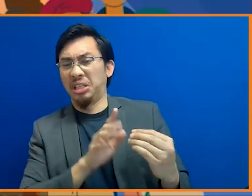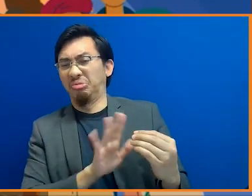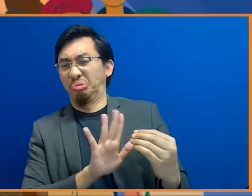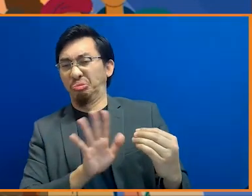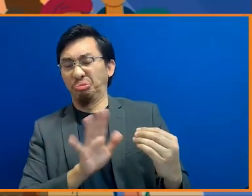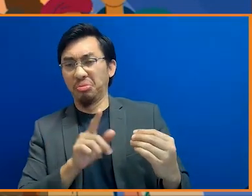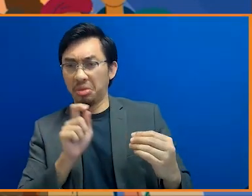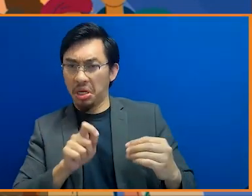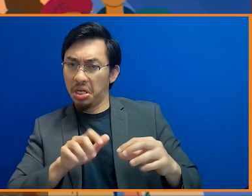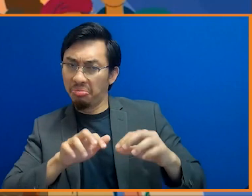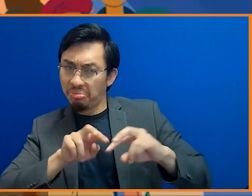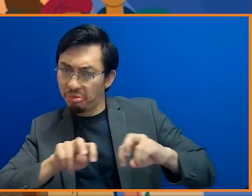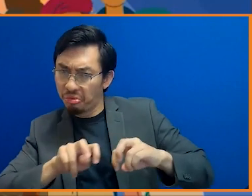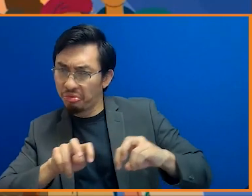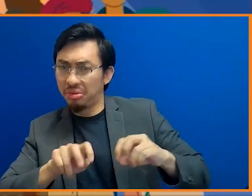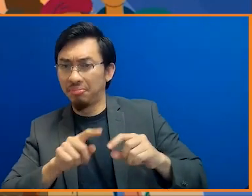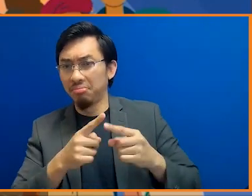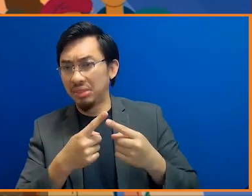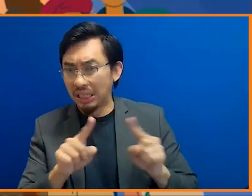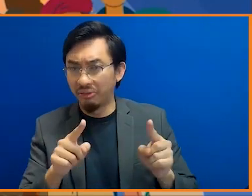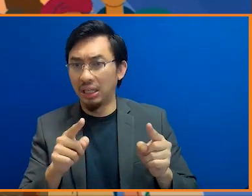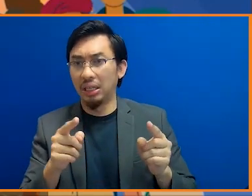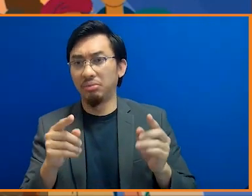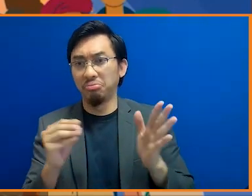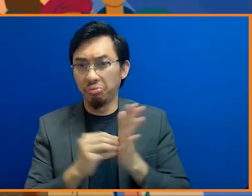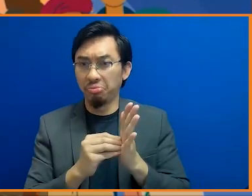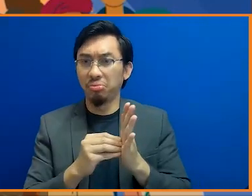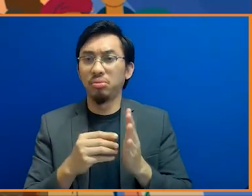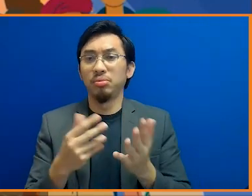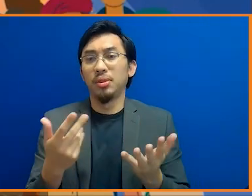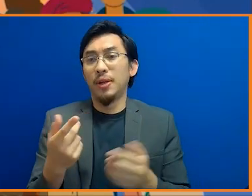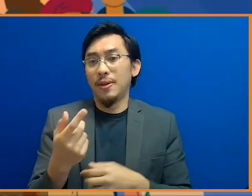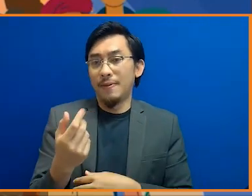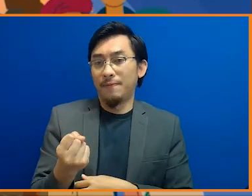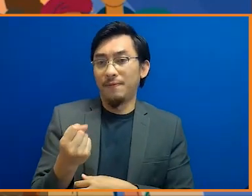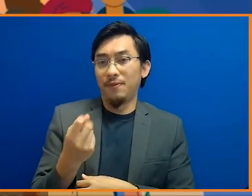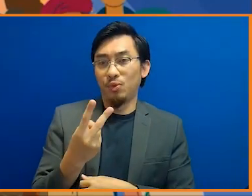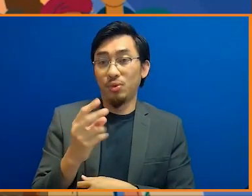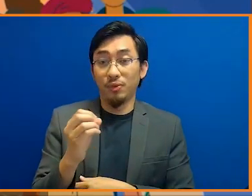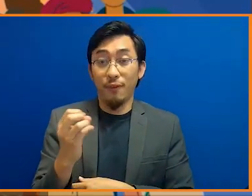this research if you can. But that's what they record from the